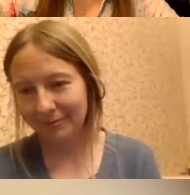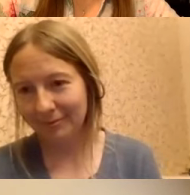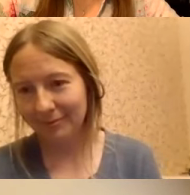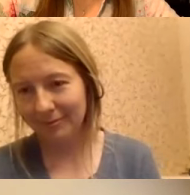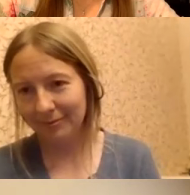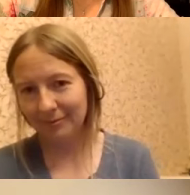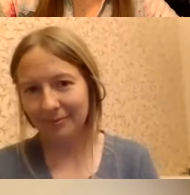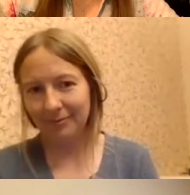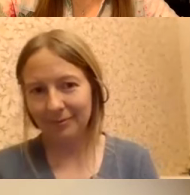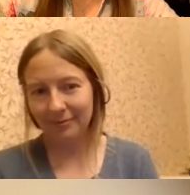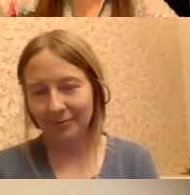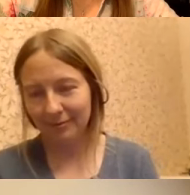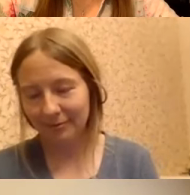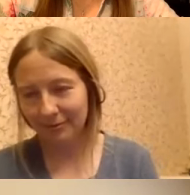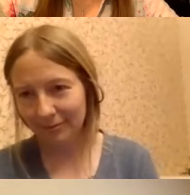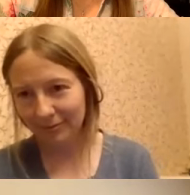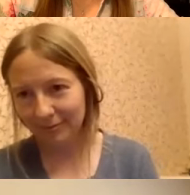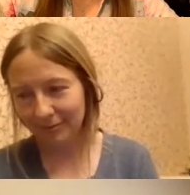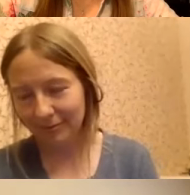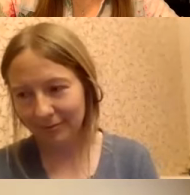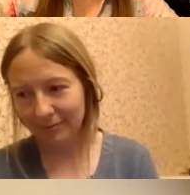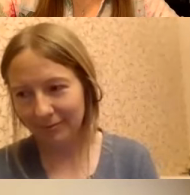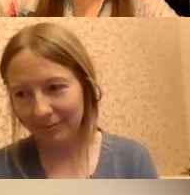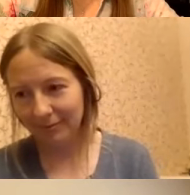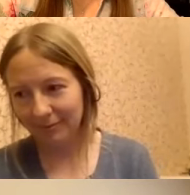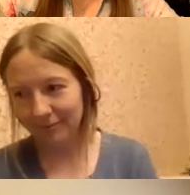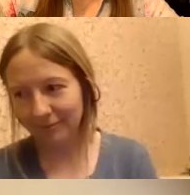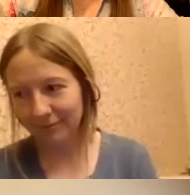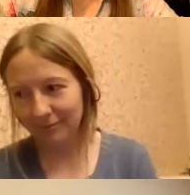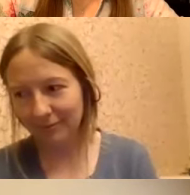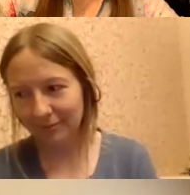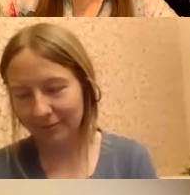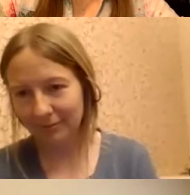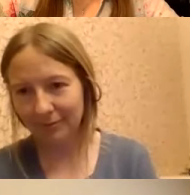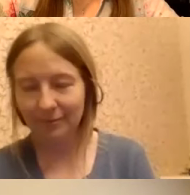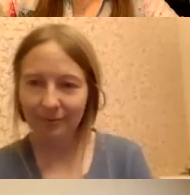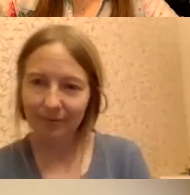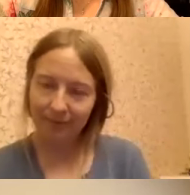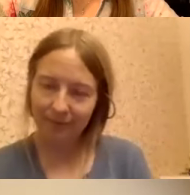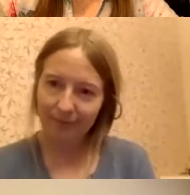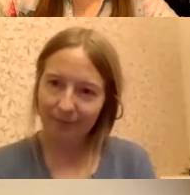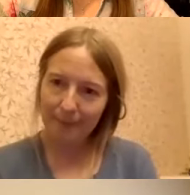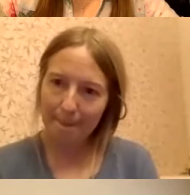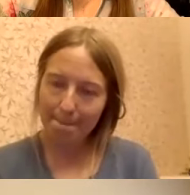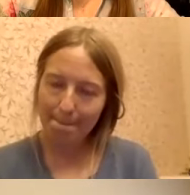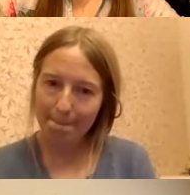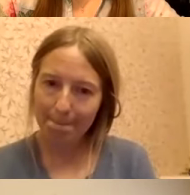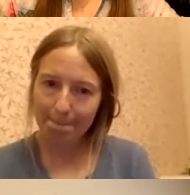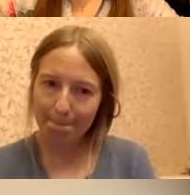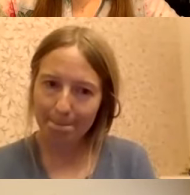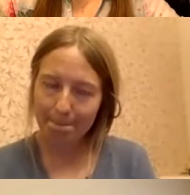it has a lot of different targets, the downstream targets. So one of the targets we